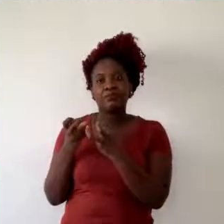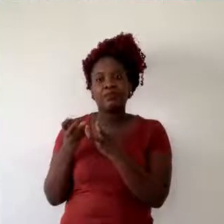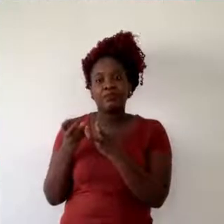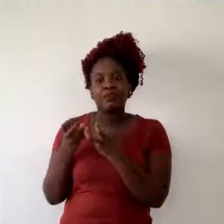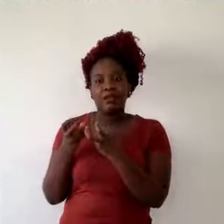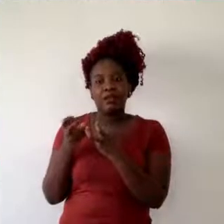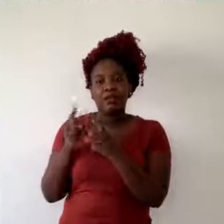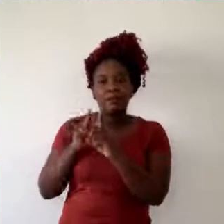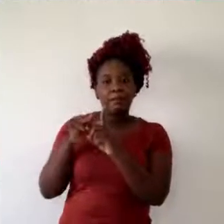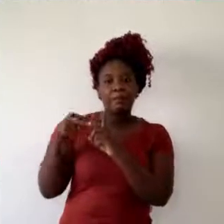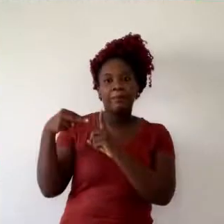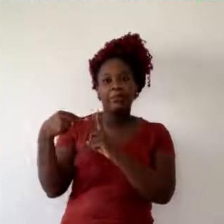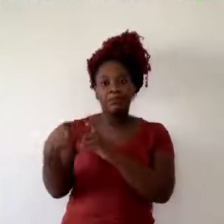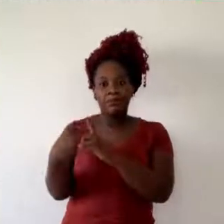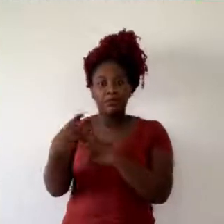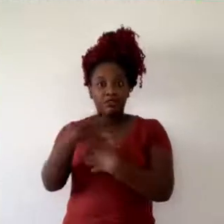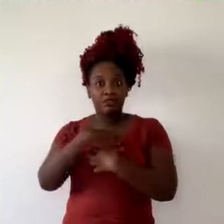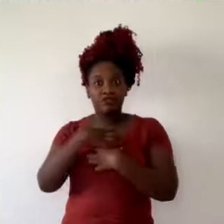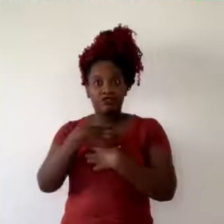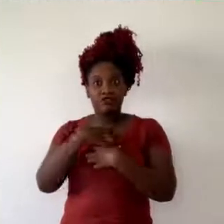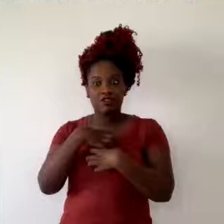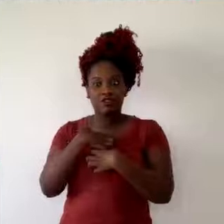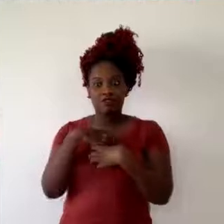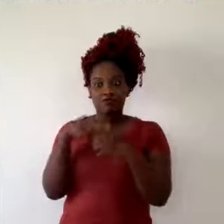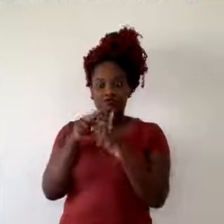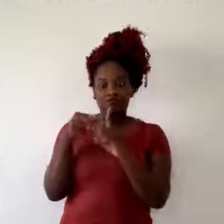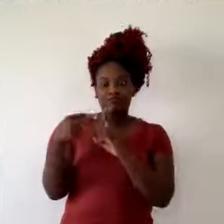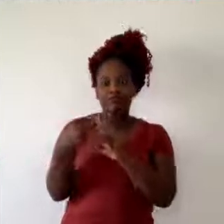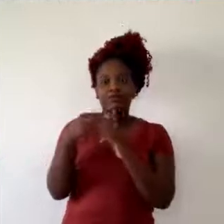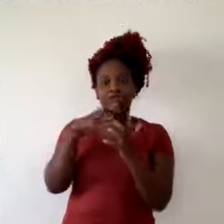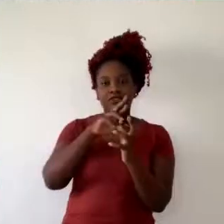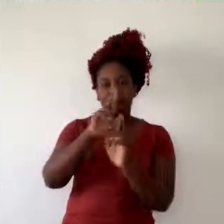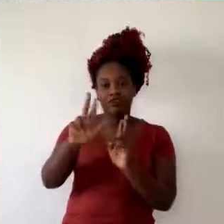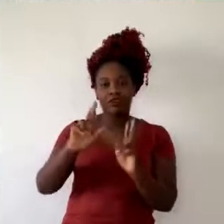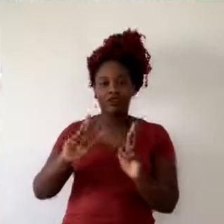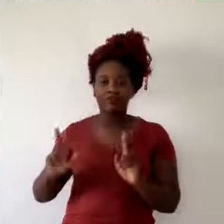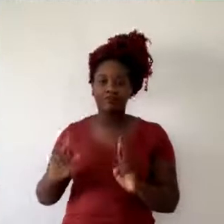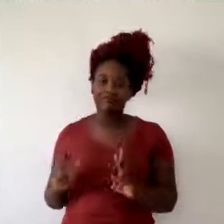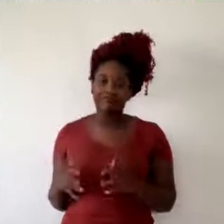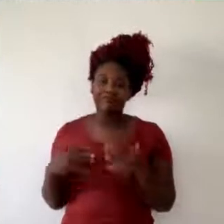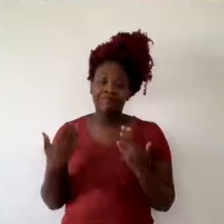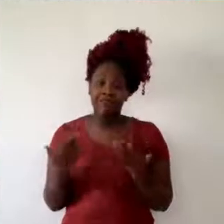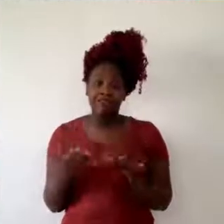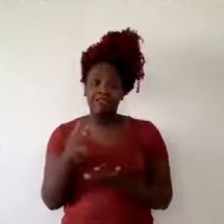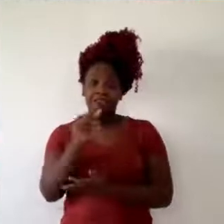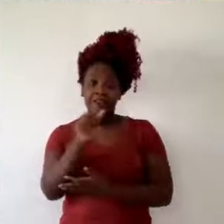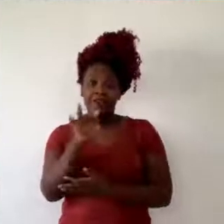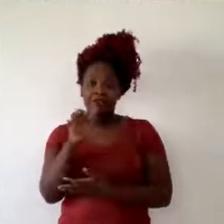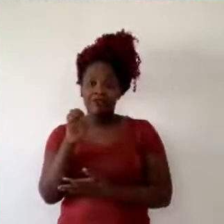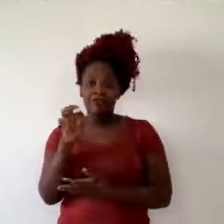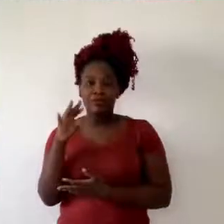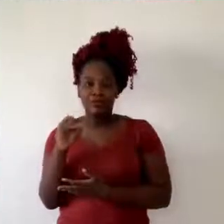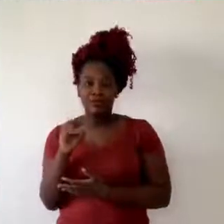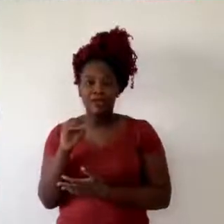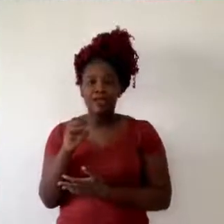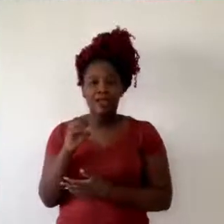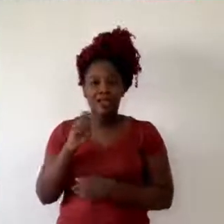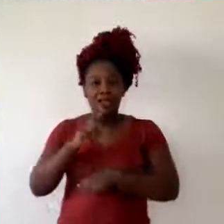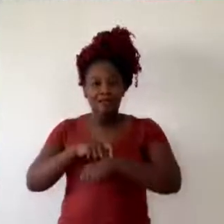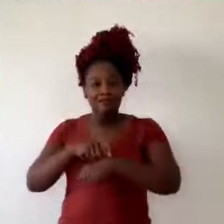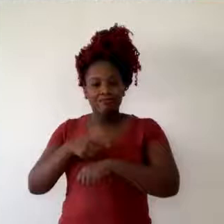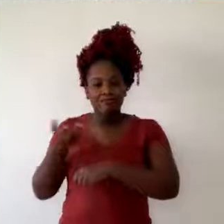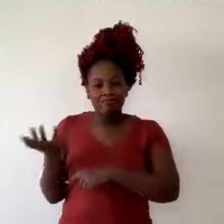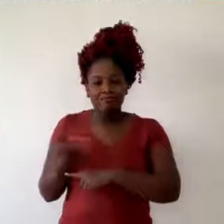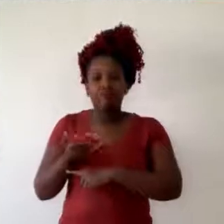there's no perspective of a diverse world. So this is more or less what happened in these